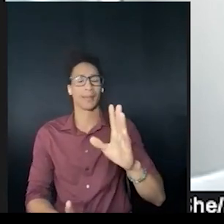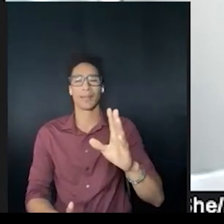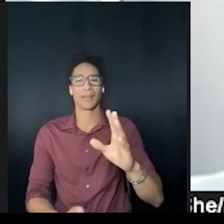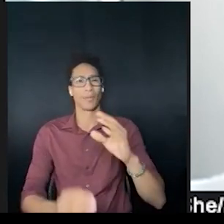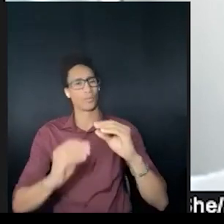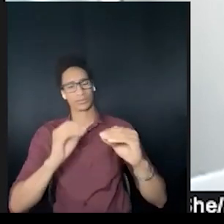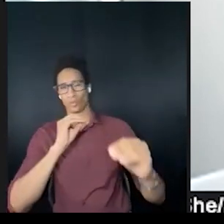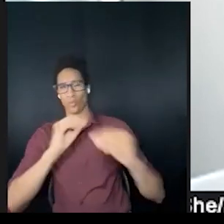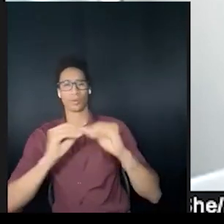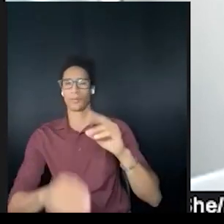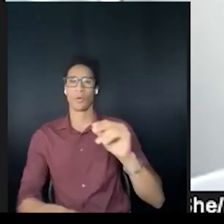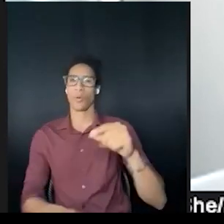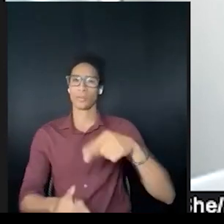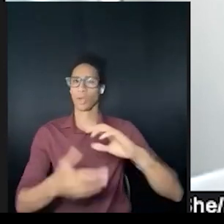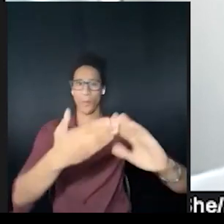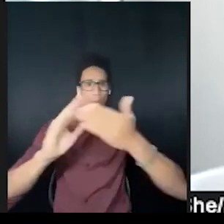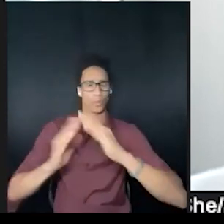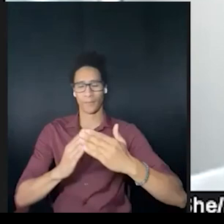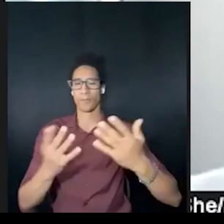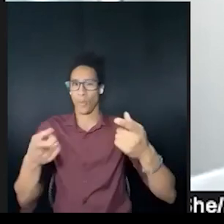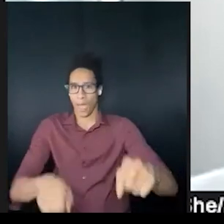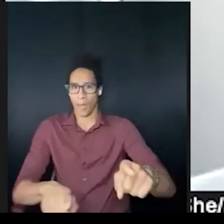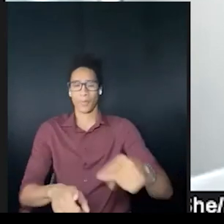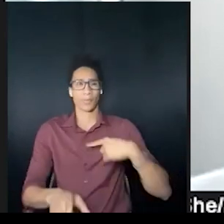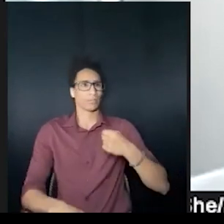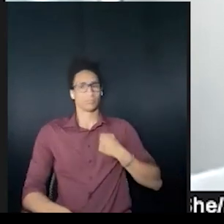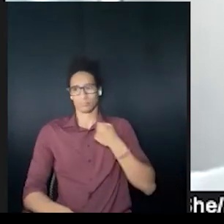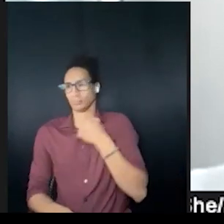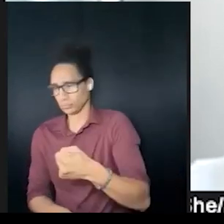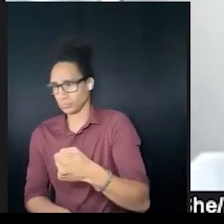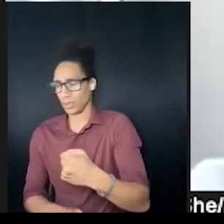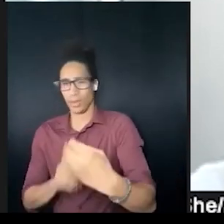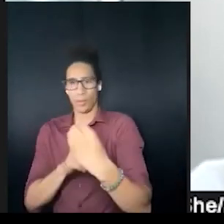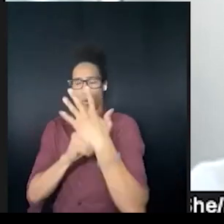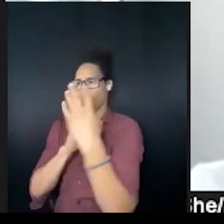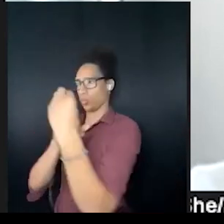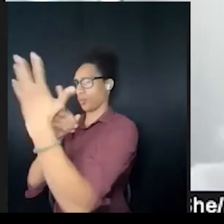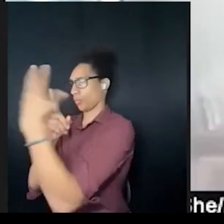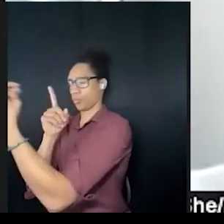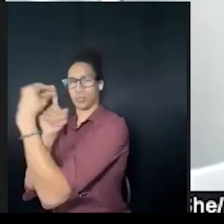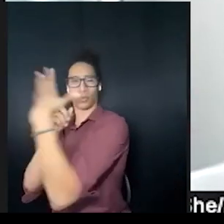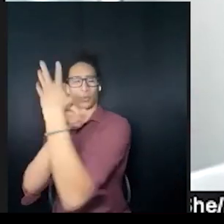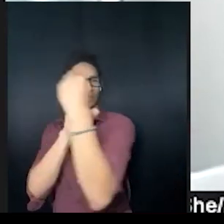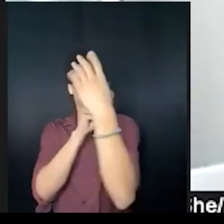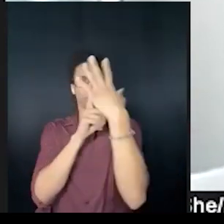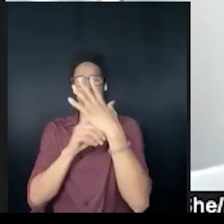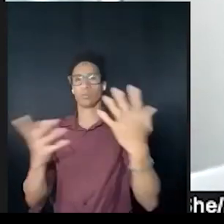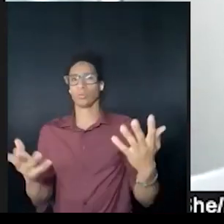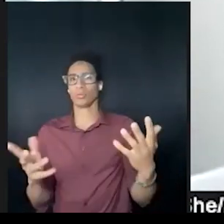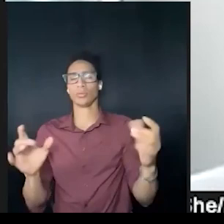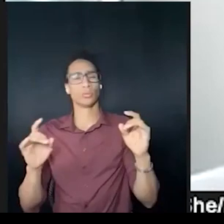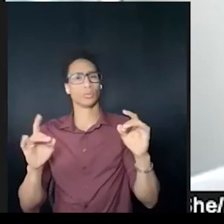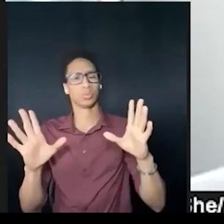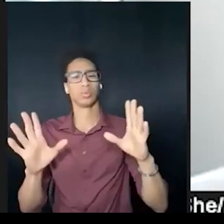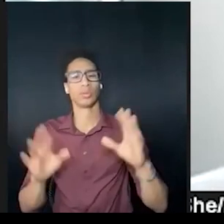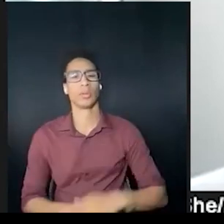The things that children are exposed to when we're incarcerated. But to back it up, brain science says that's why the Supreme Court